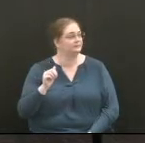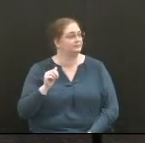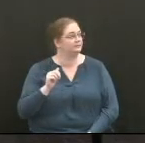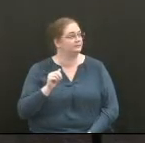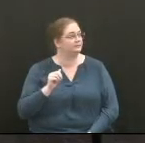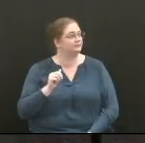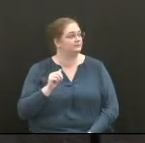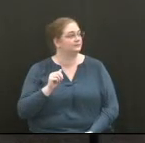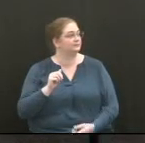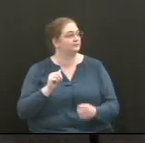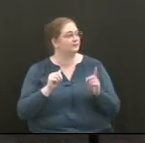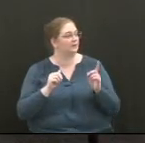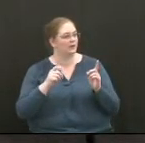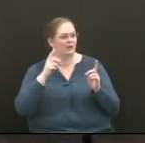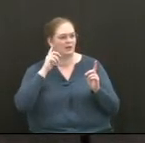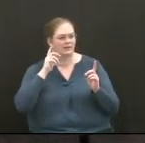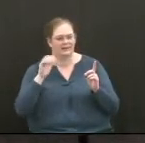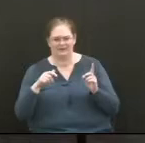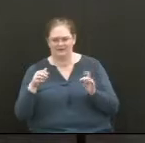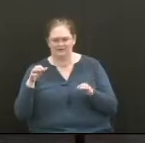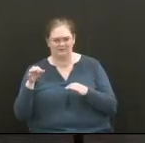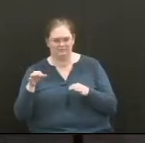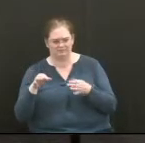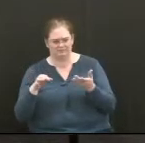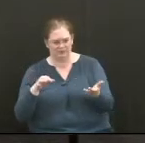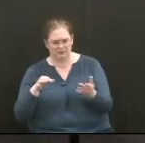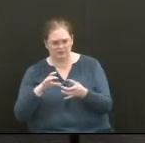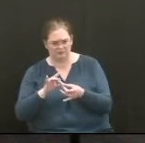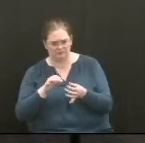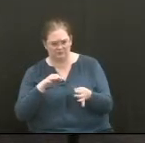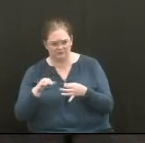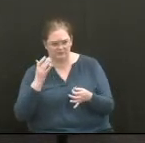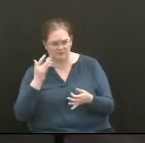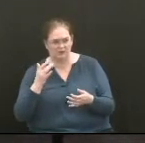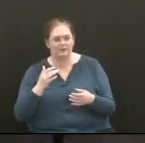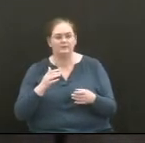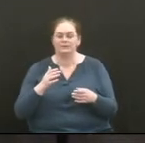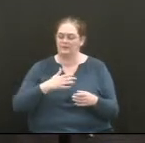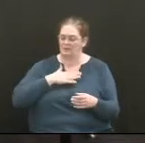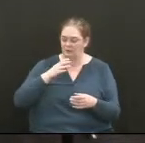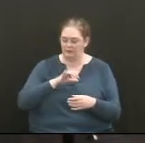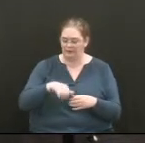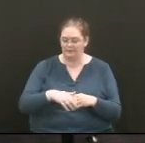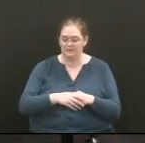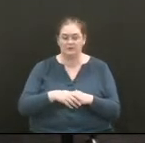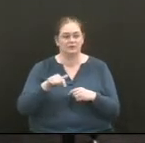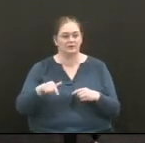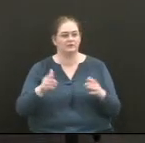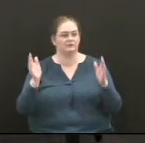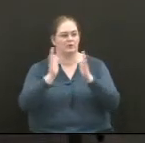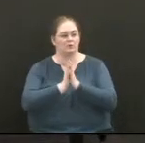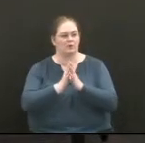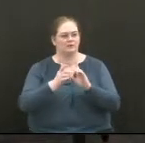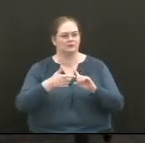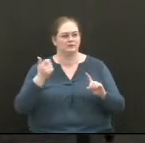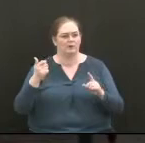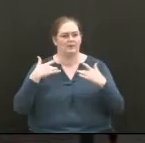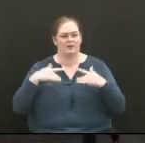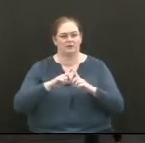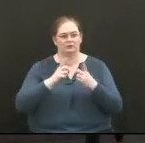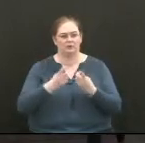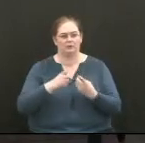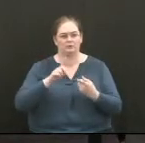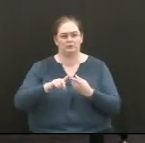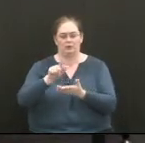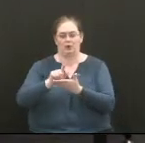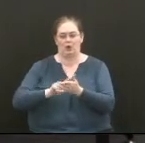I guess probably needs a little bit of explanation of sure. Mr. Kahn, if you want to talk a little about that. I'm happy to, Commissioner. So this was a request from the Health Department to the